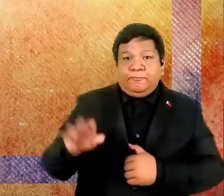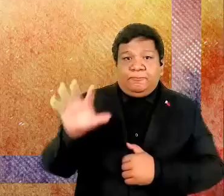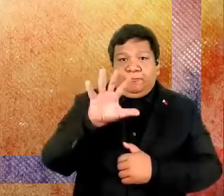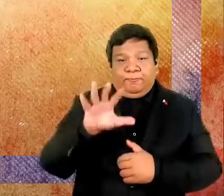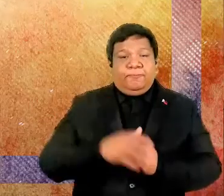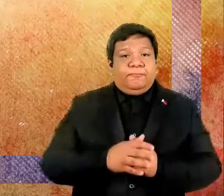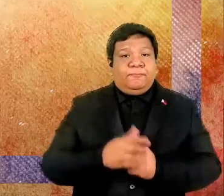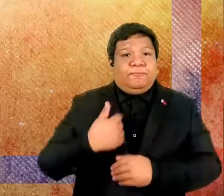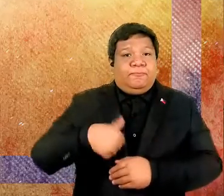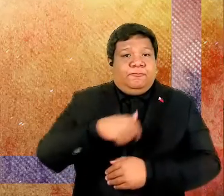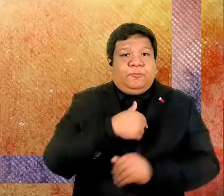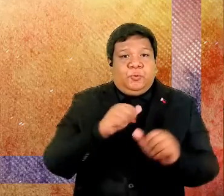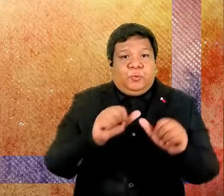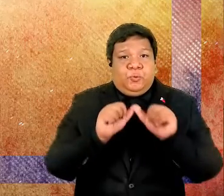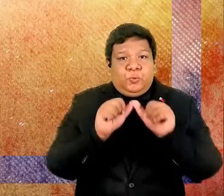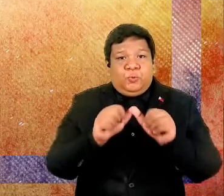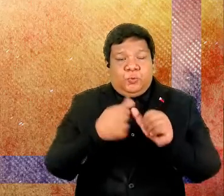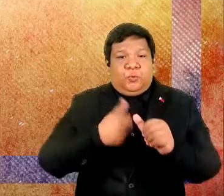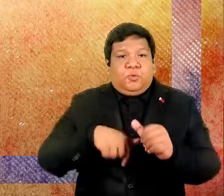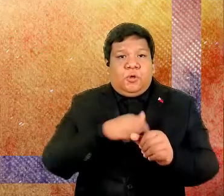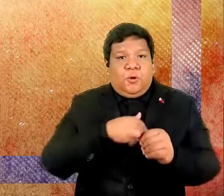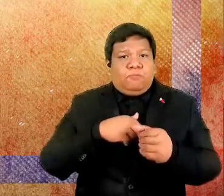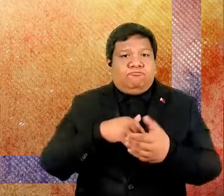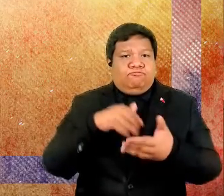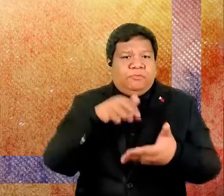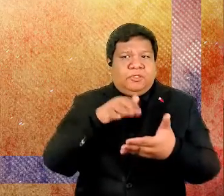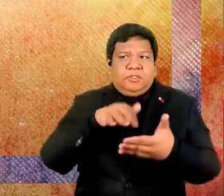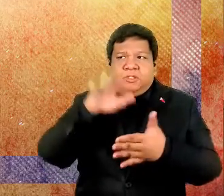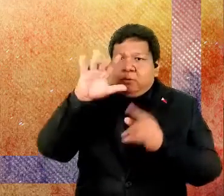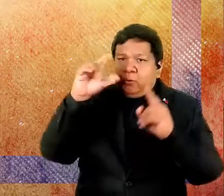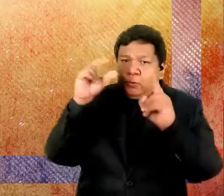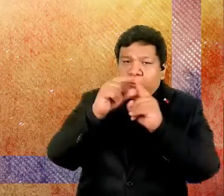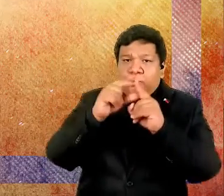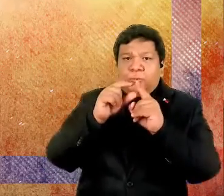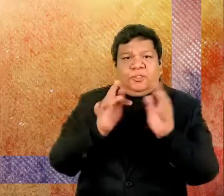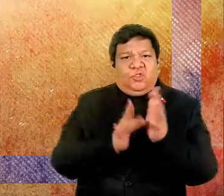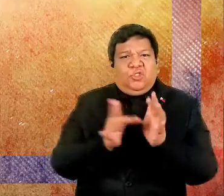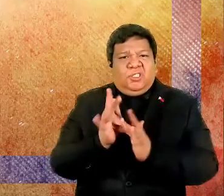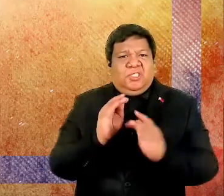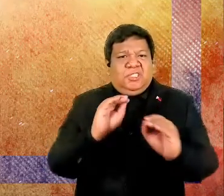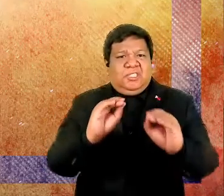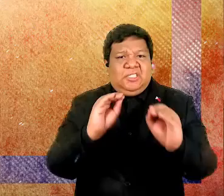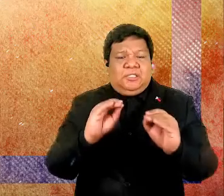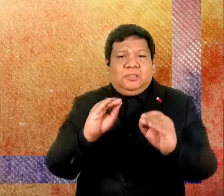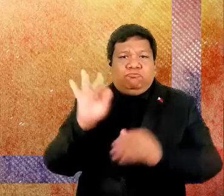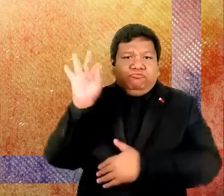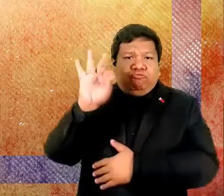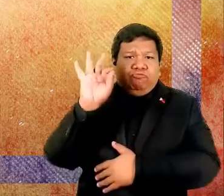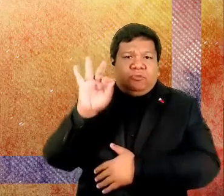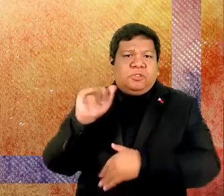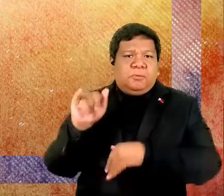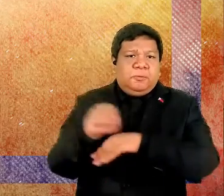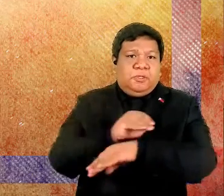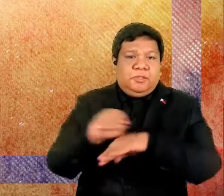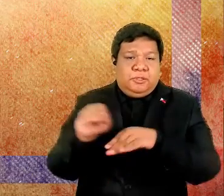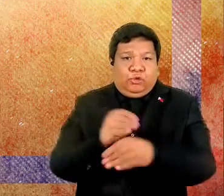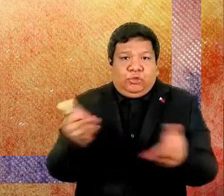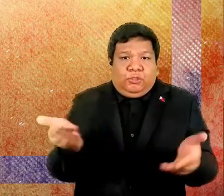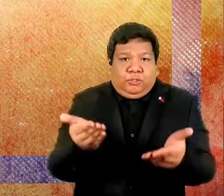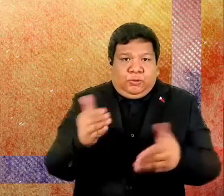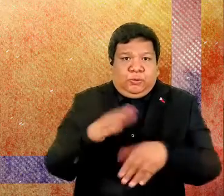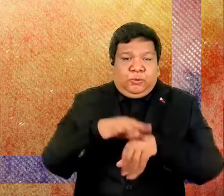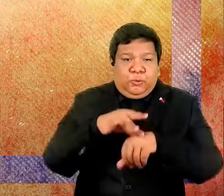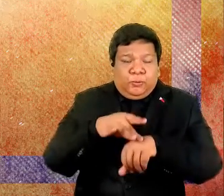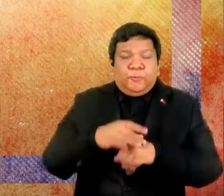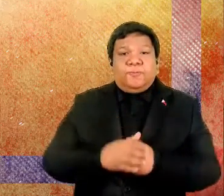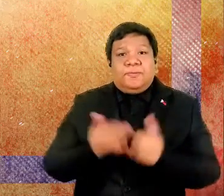Mga kapatid, tayo ay magpapatuloy sa ating pag-aral sa salita ng Diyos na itinuro ni Jesus sa kanyang pagsabak sa ministeryo dito sa